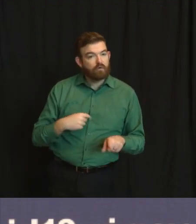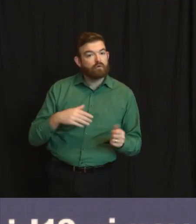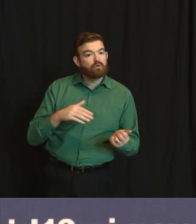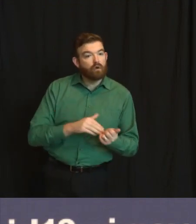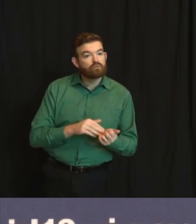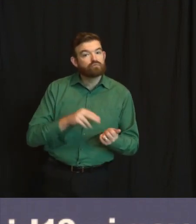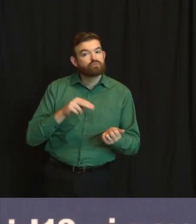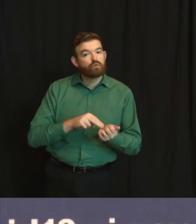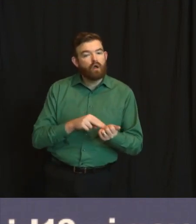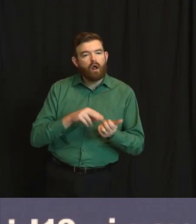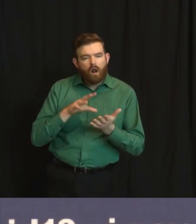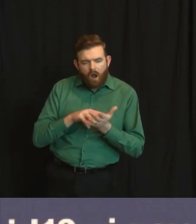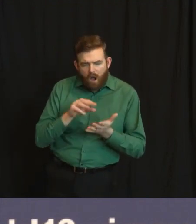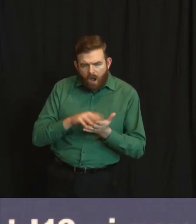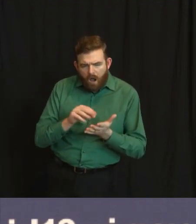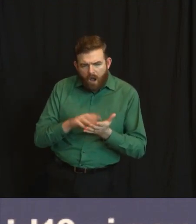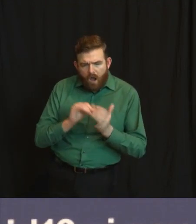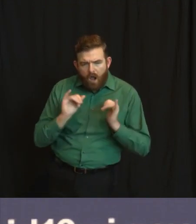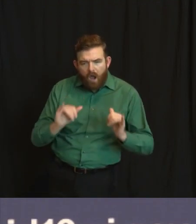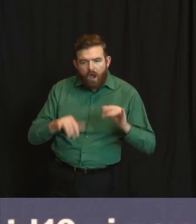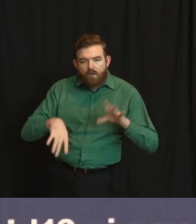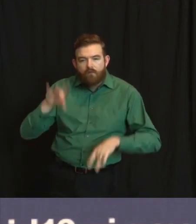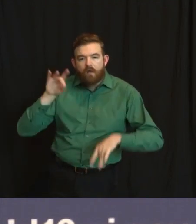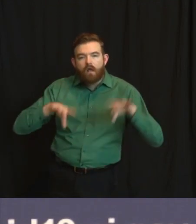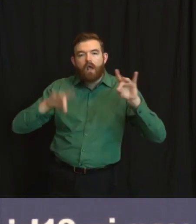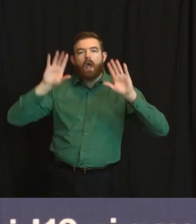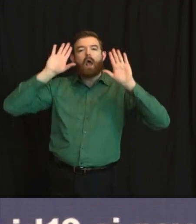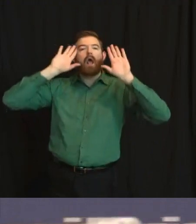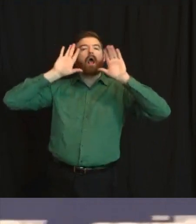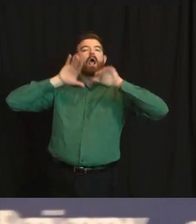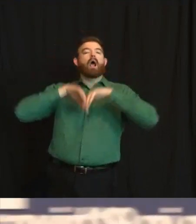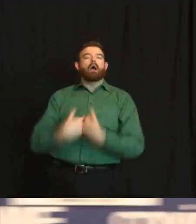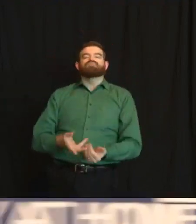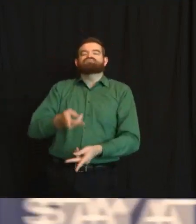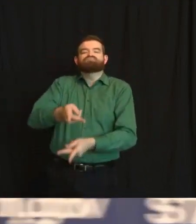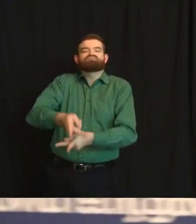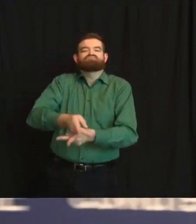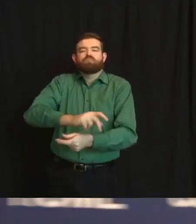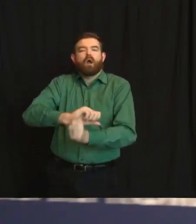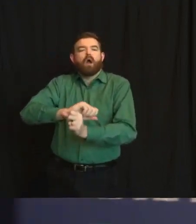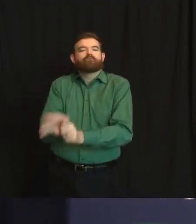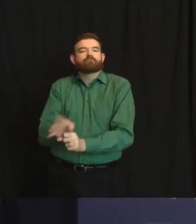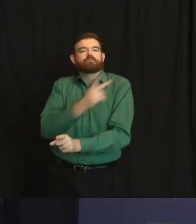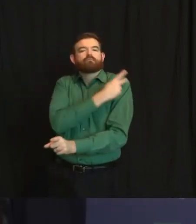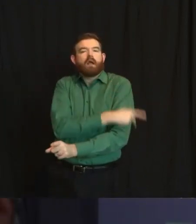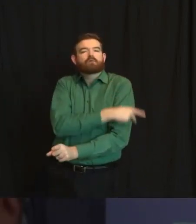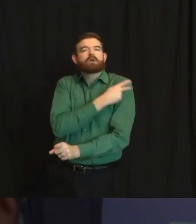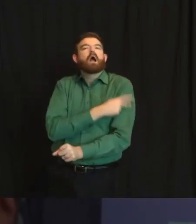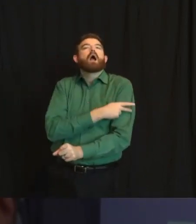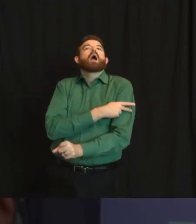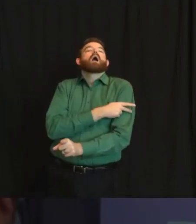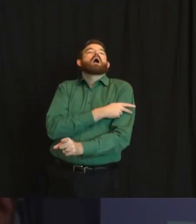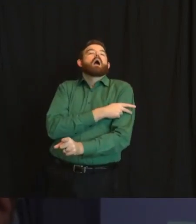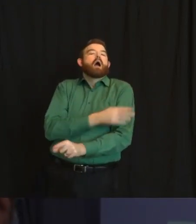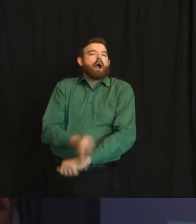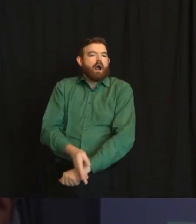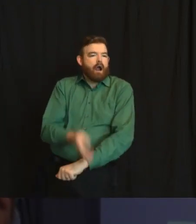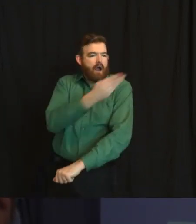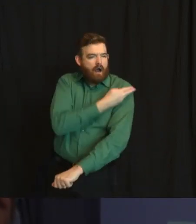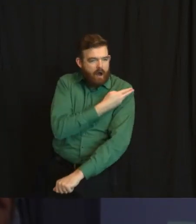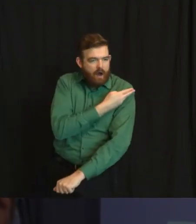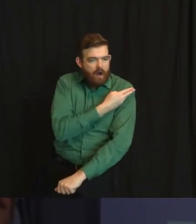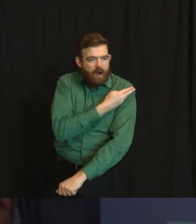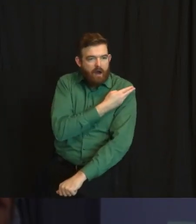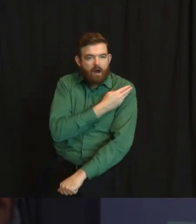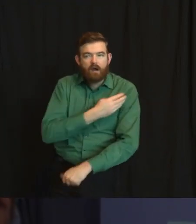hold. Is that fair to say? I would say so. Ed, anything you want to add to that, or? I think that you are saying it very well. We are also, in